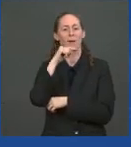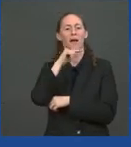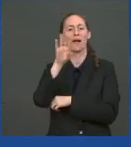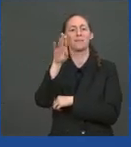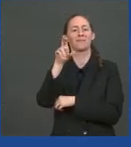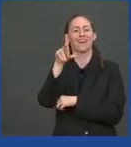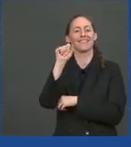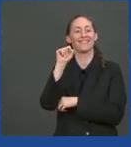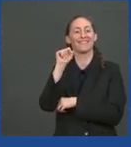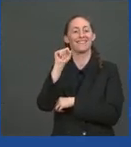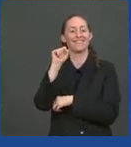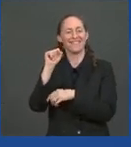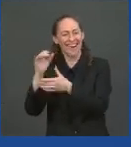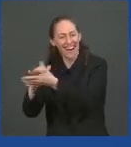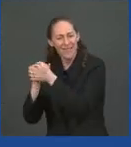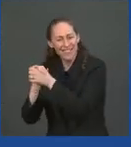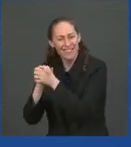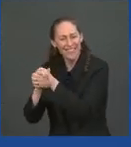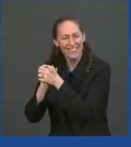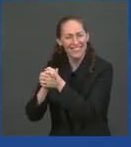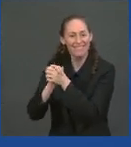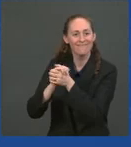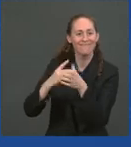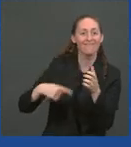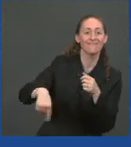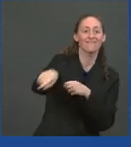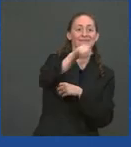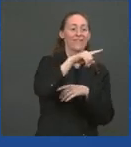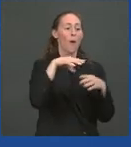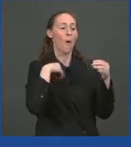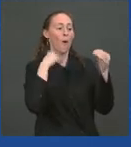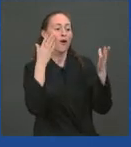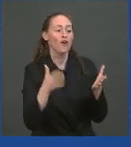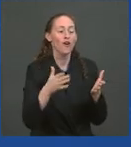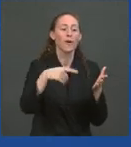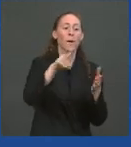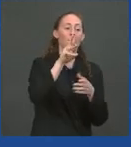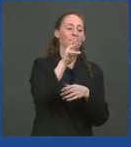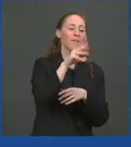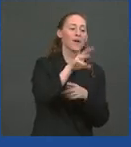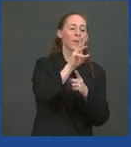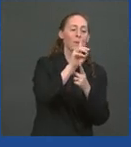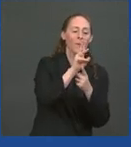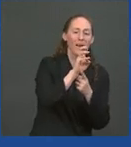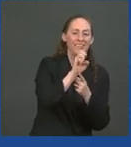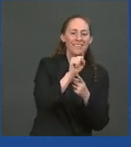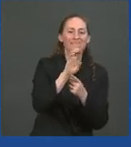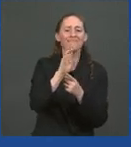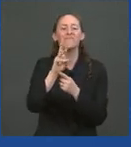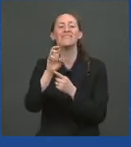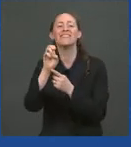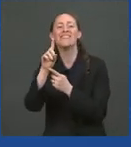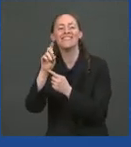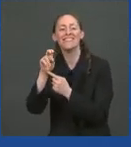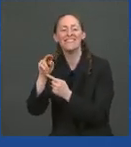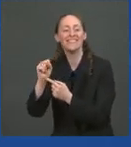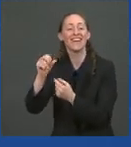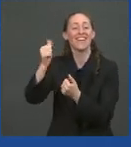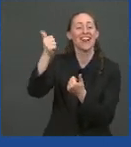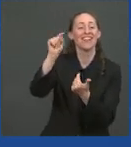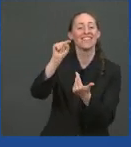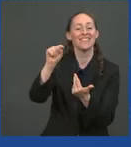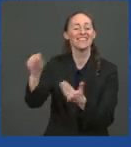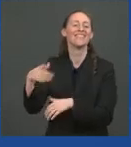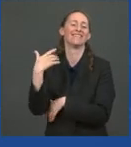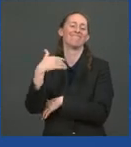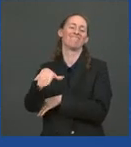congratulations to team owners Mark and Wes and Jamie and Mike, and the two dear friends, Ted and Mary Kellner. You won't